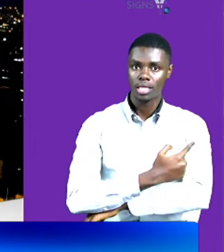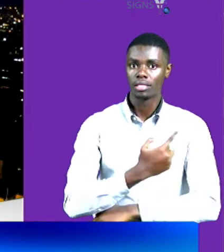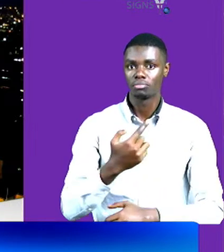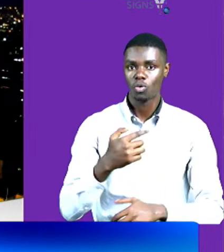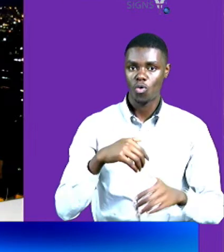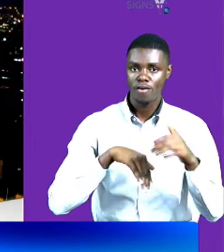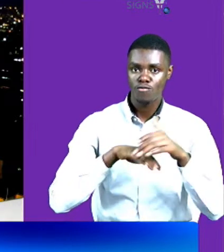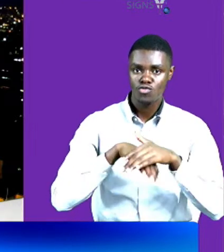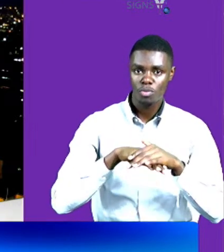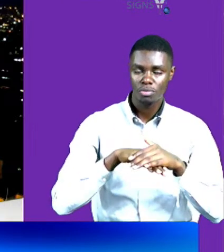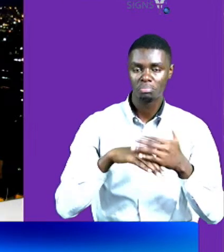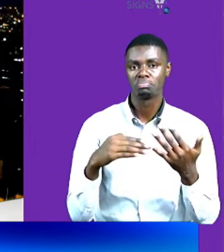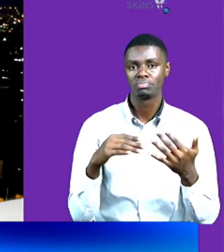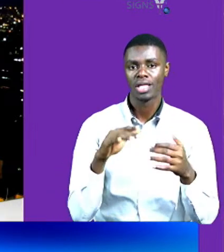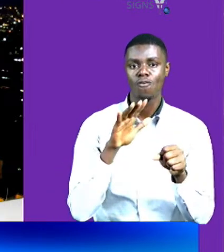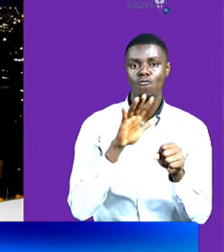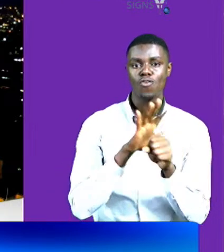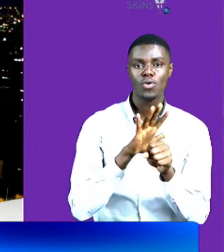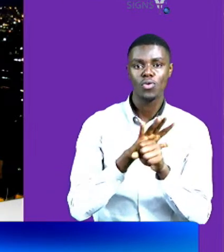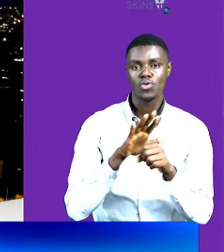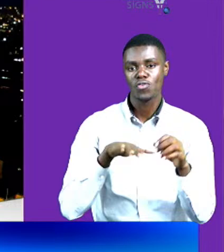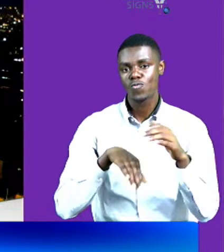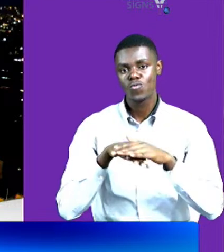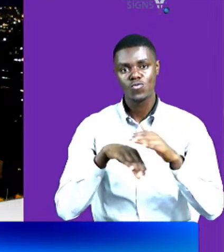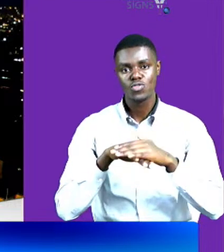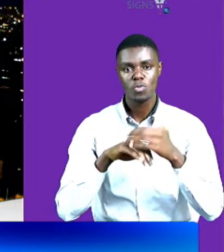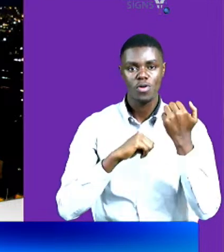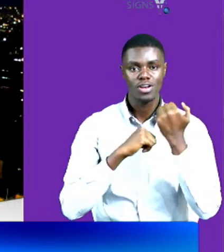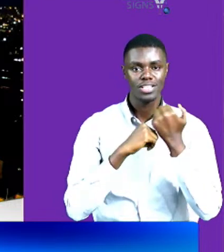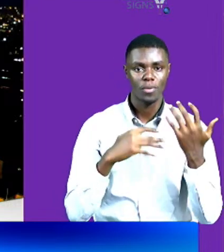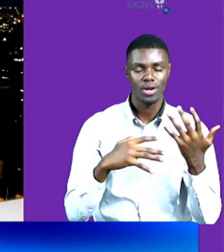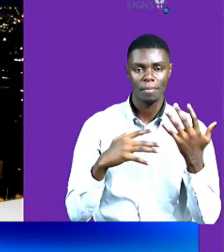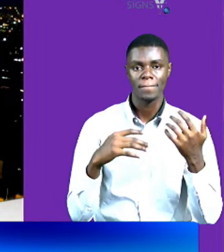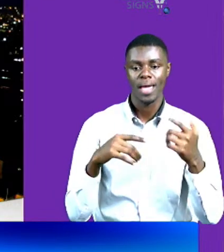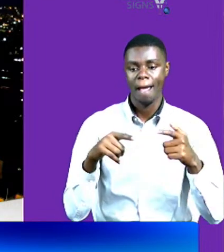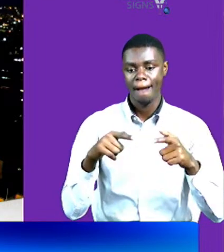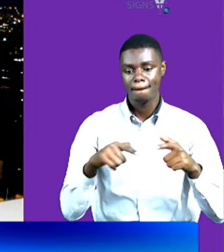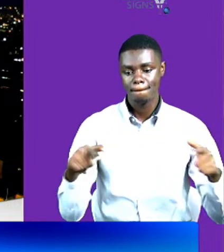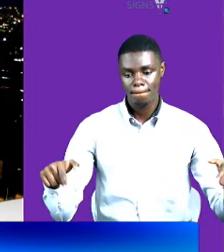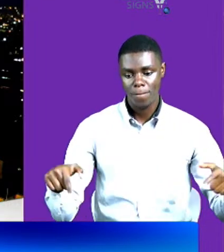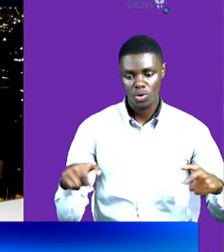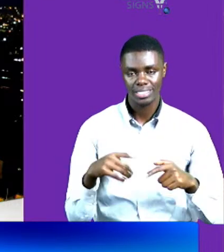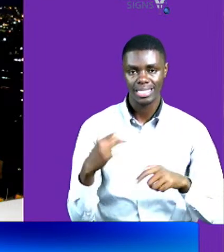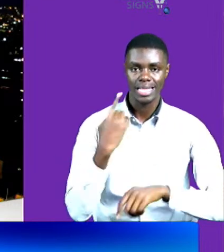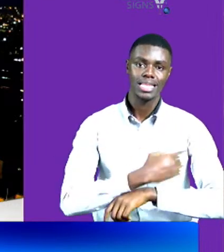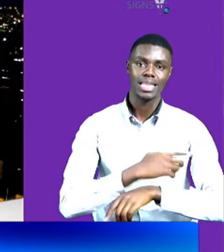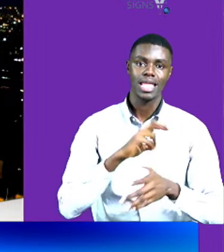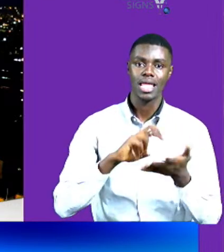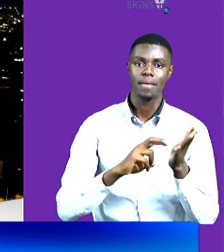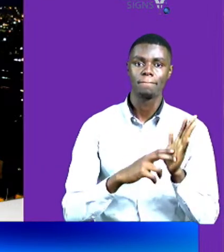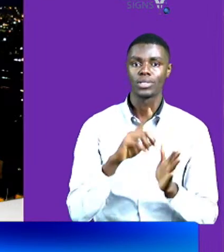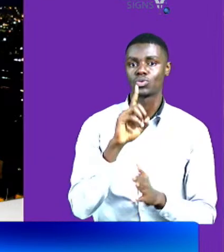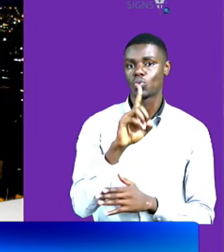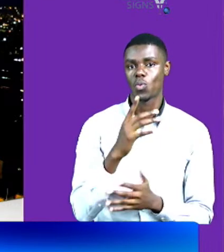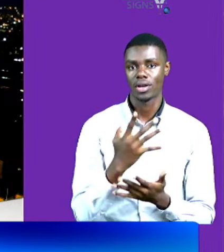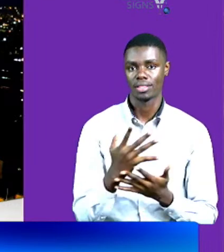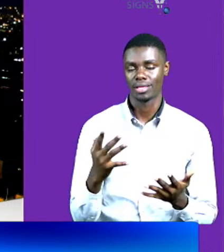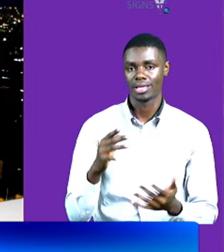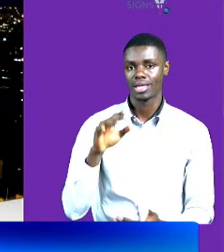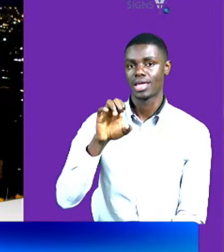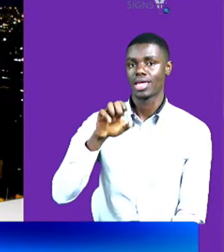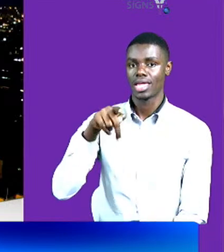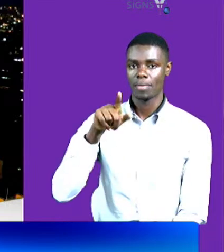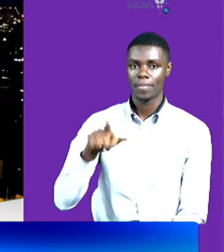on football. For a lot of football fans, Boxing Day means one thing: Premier League football.